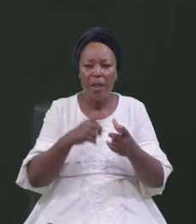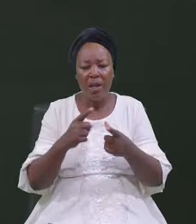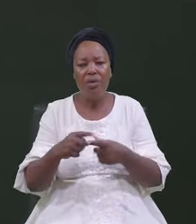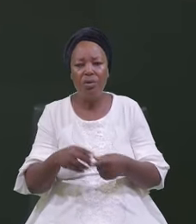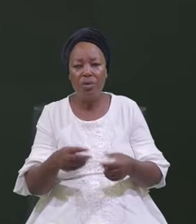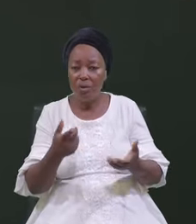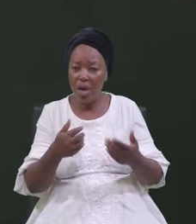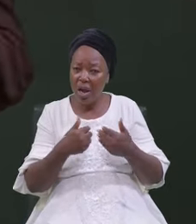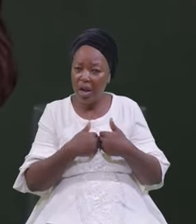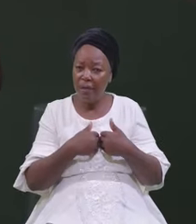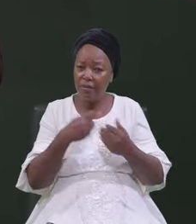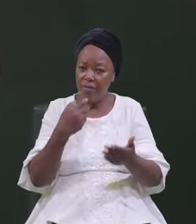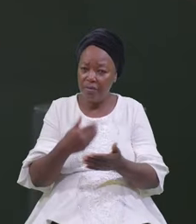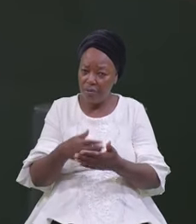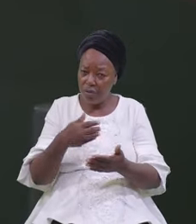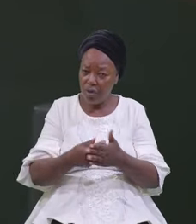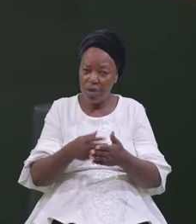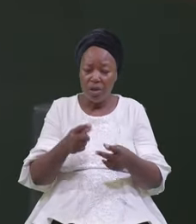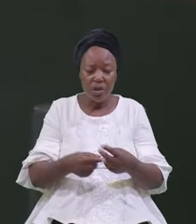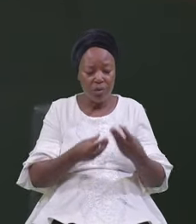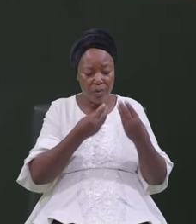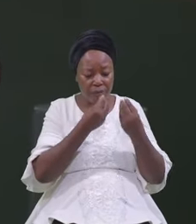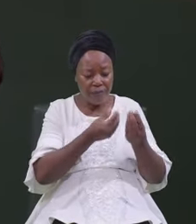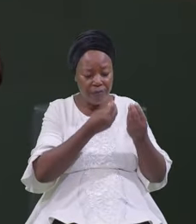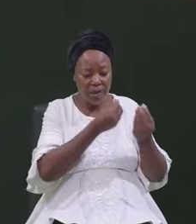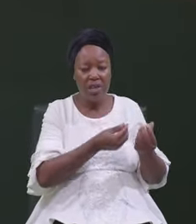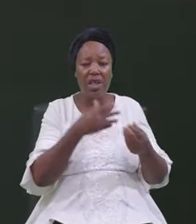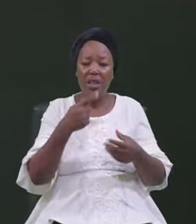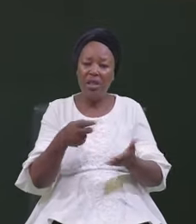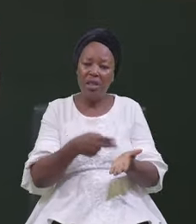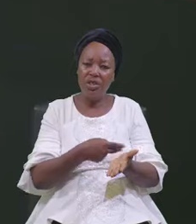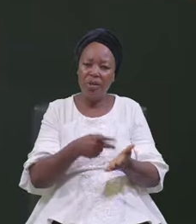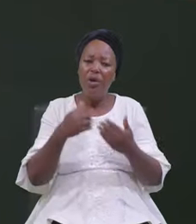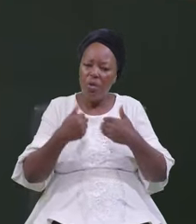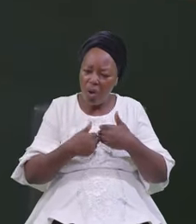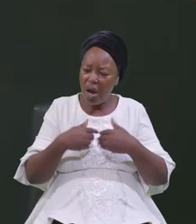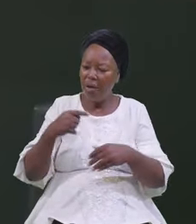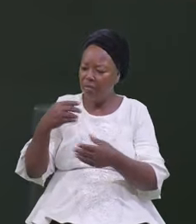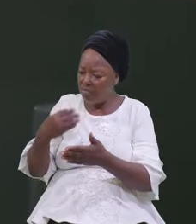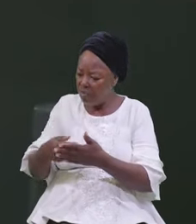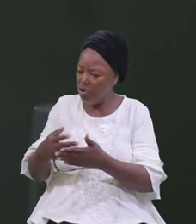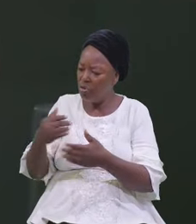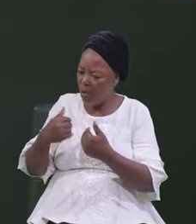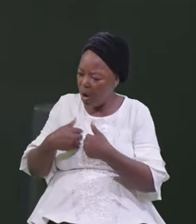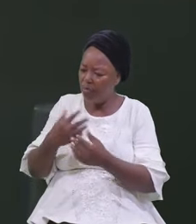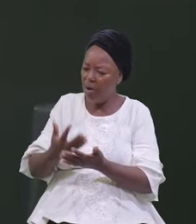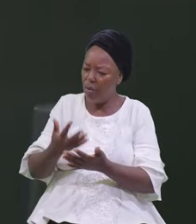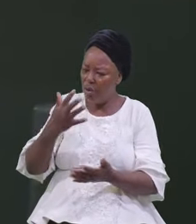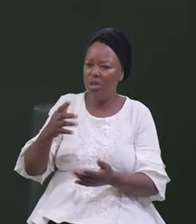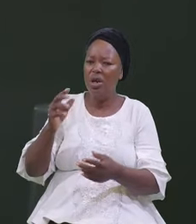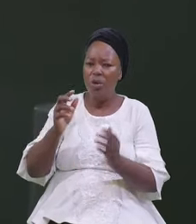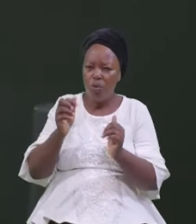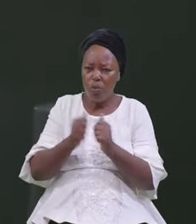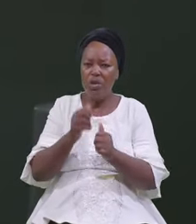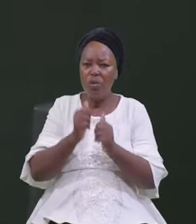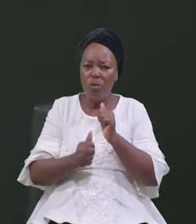sheep. Do you have the mind, the intention, the resources with which you feed the sheep? You'll get